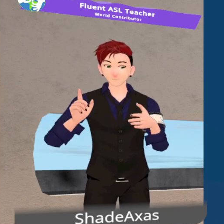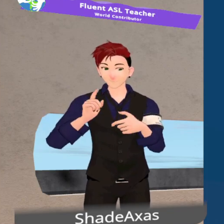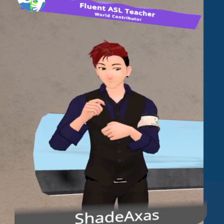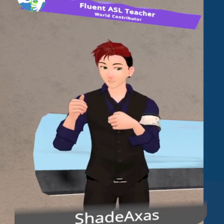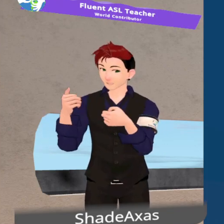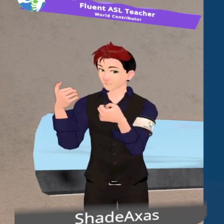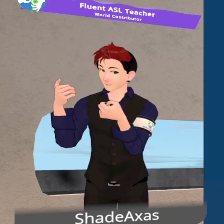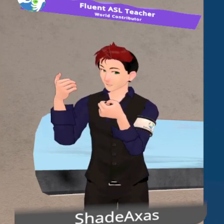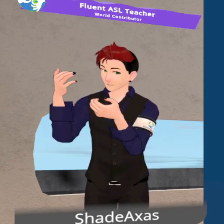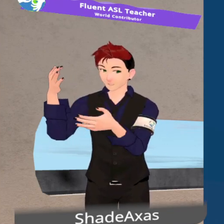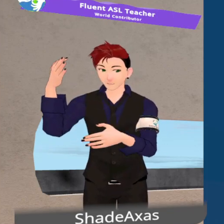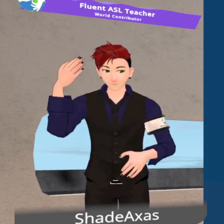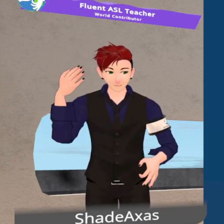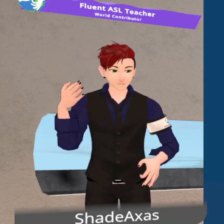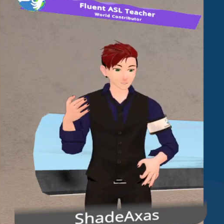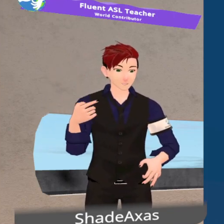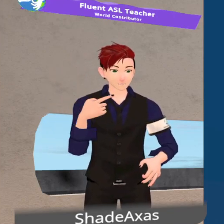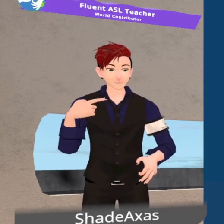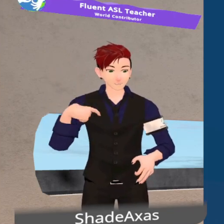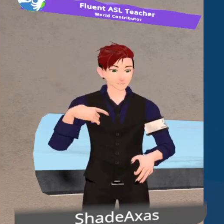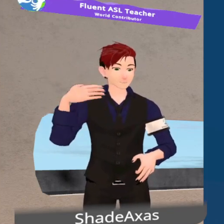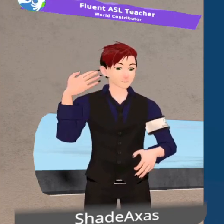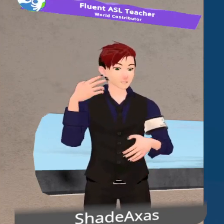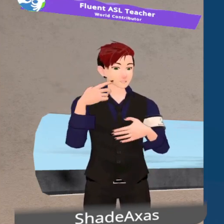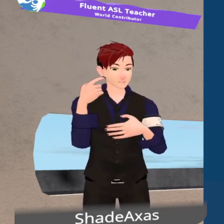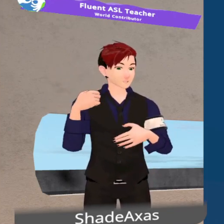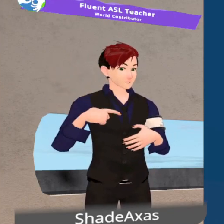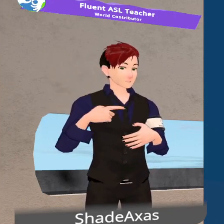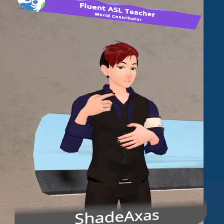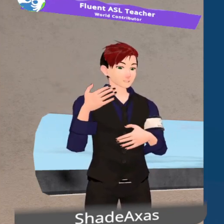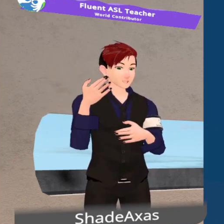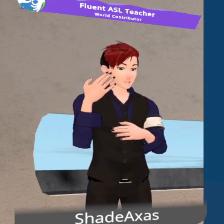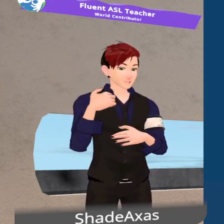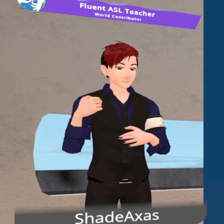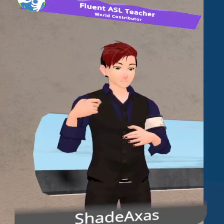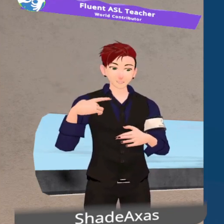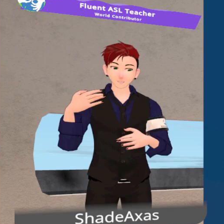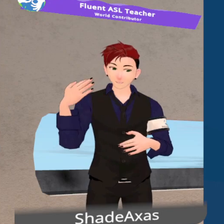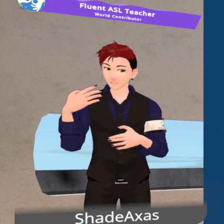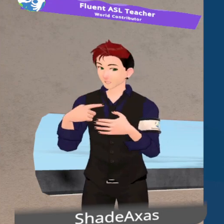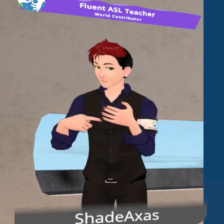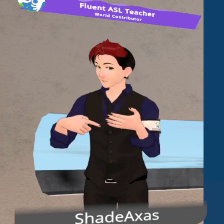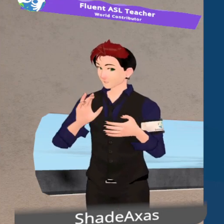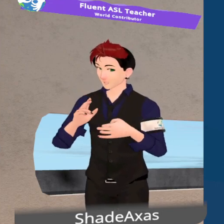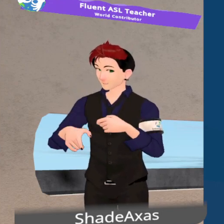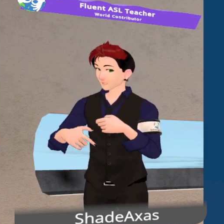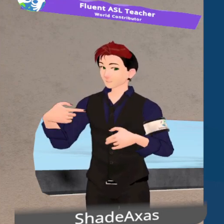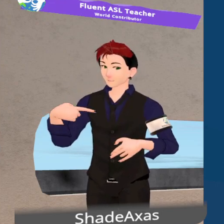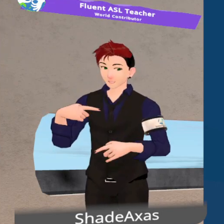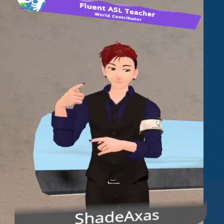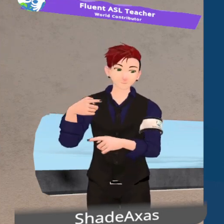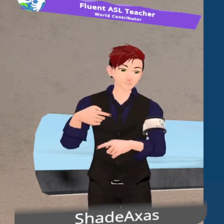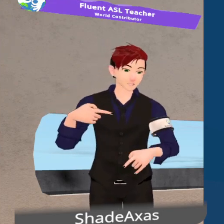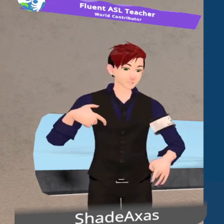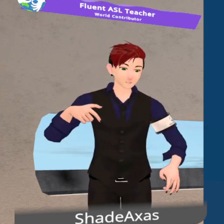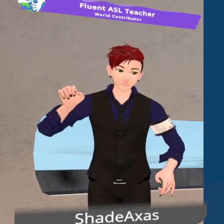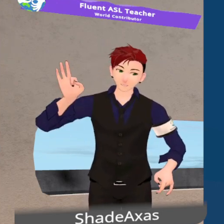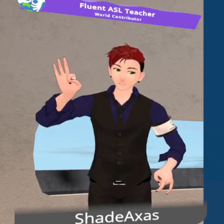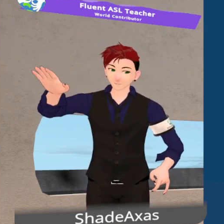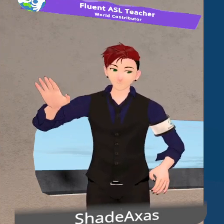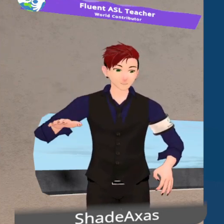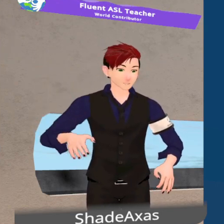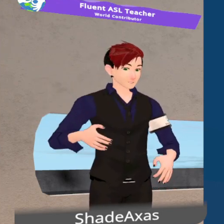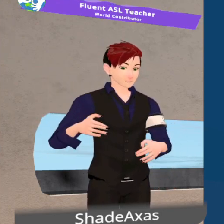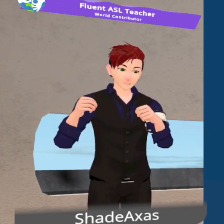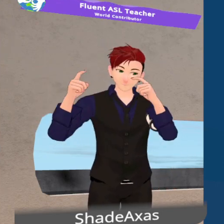language, actually trying to impart knowledge and say, I know because I'm skilled, I know what I'm talking about, I'm